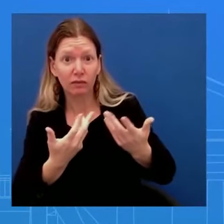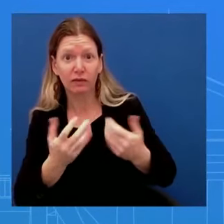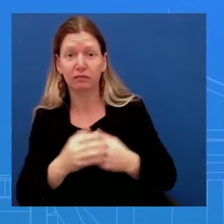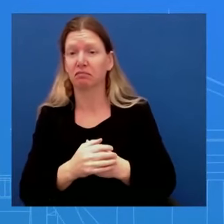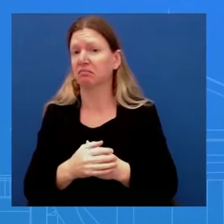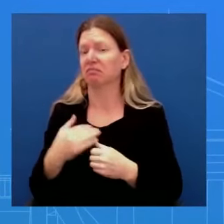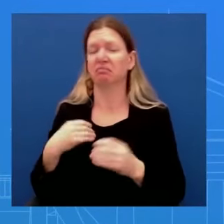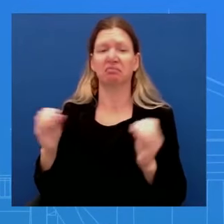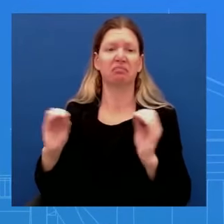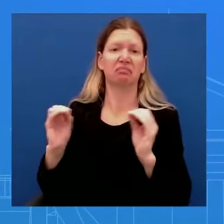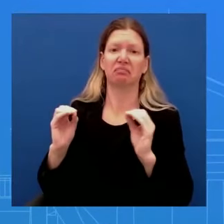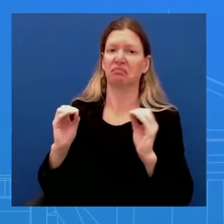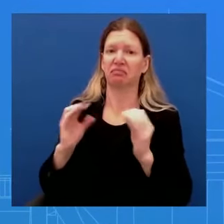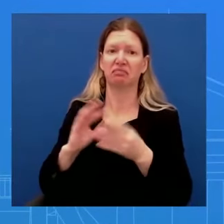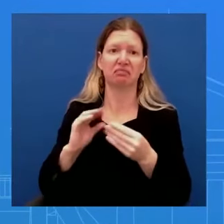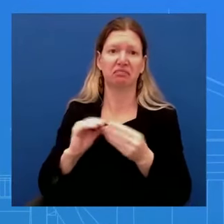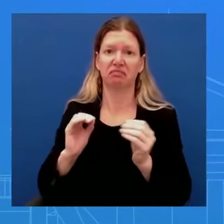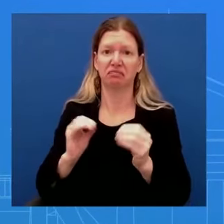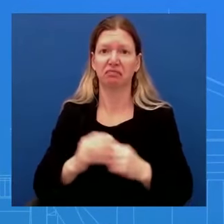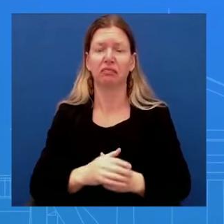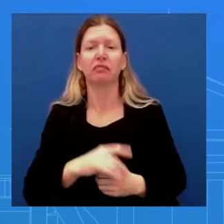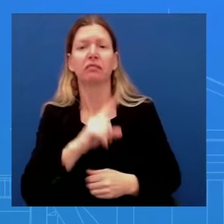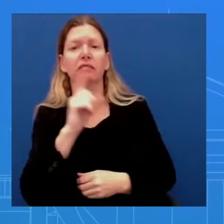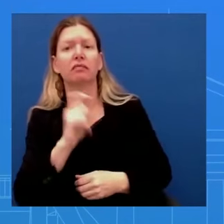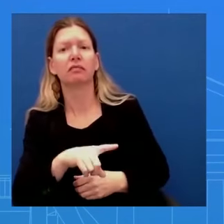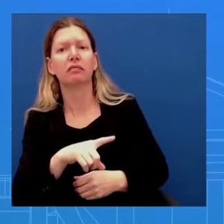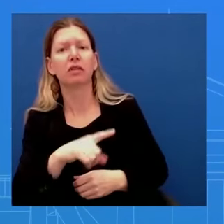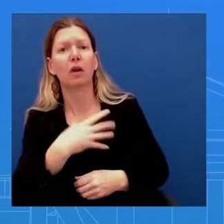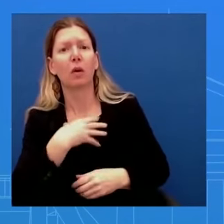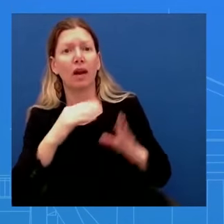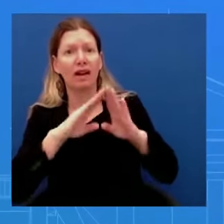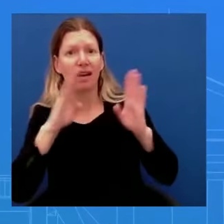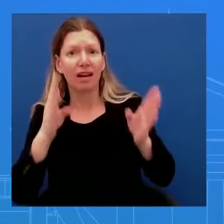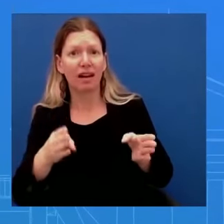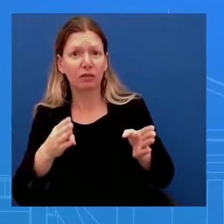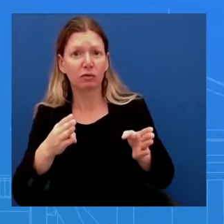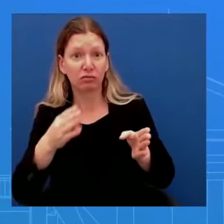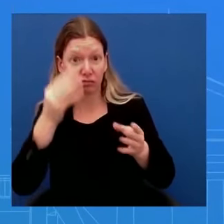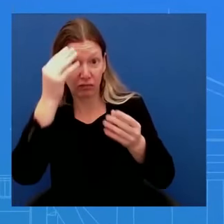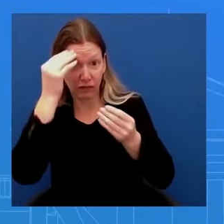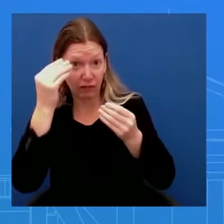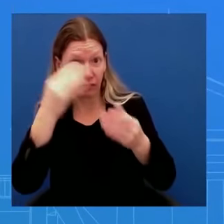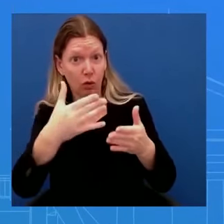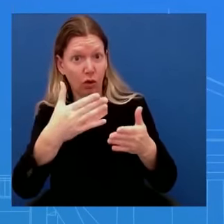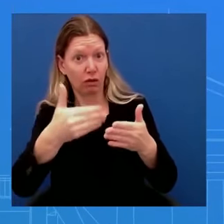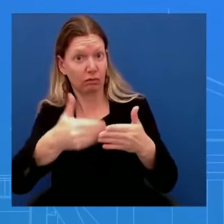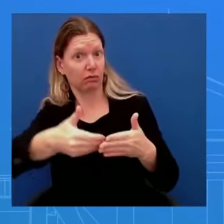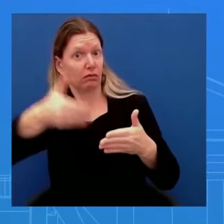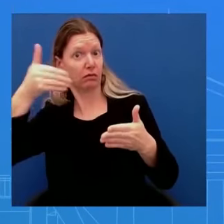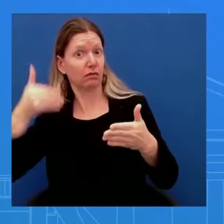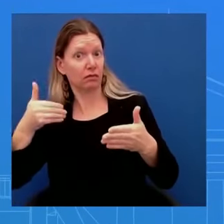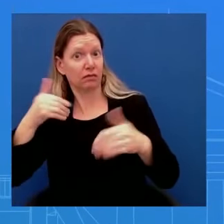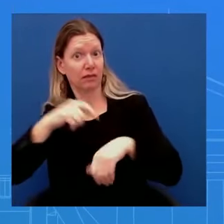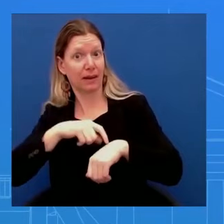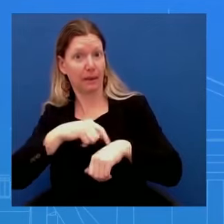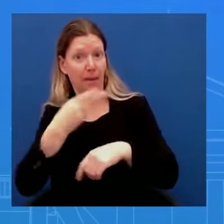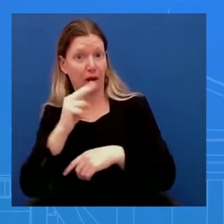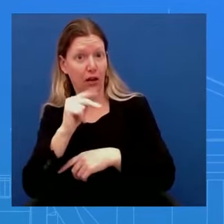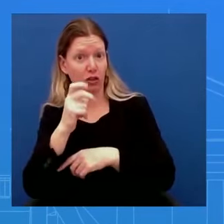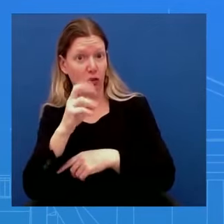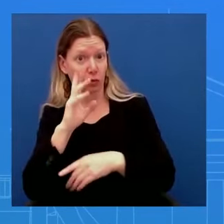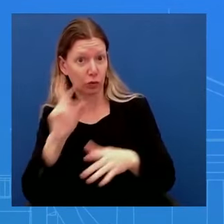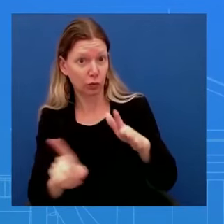Was the White House informed in advance that Hunter Biden would be showing up at the House Oversight Committee's hearing on Capitol Hill today? So here's what